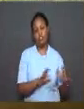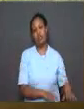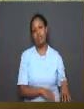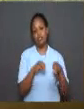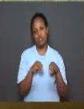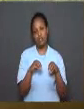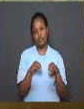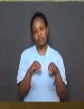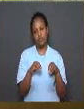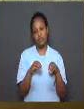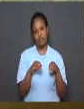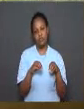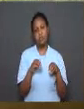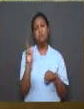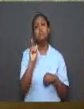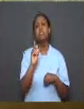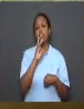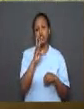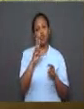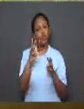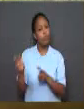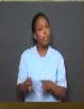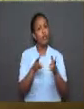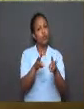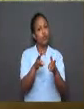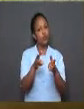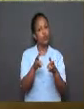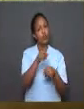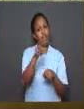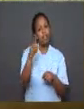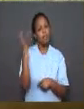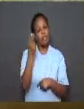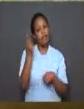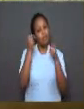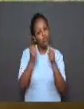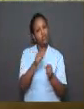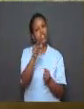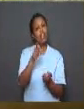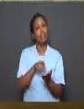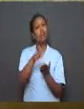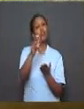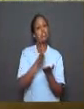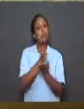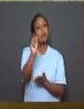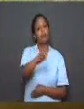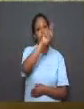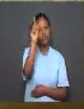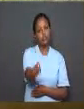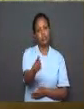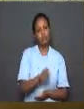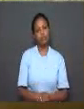Students, what are some ways that you can exercise your democratic